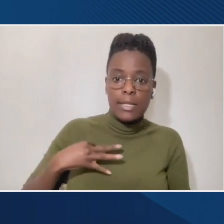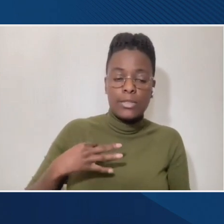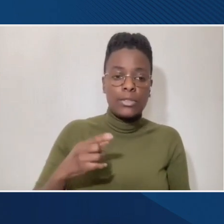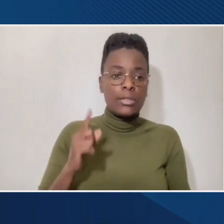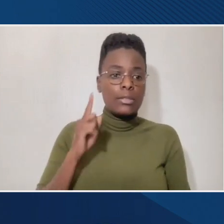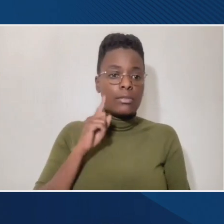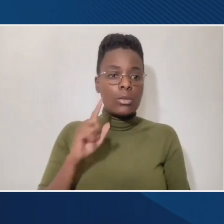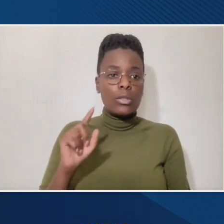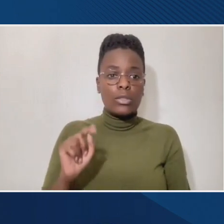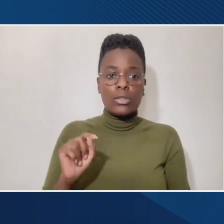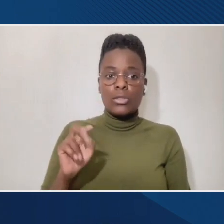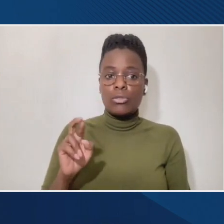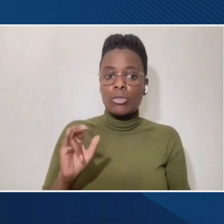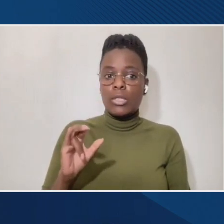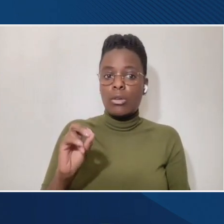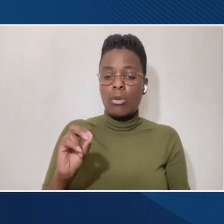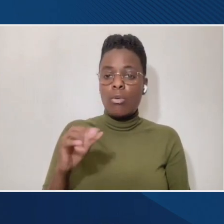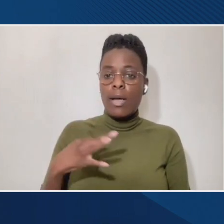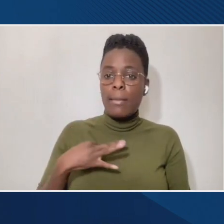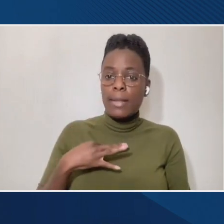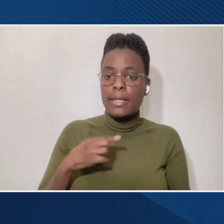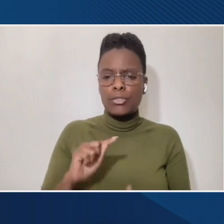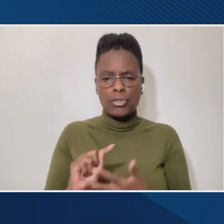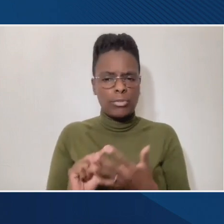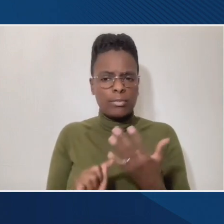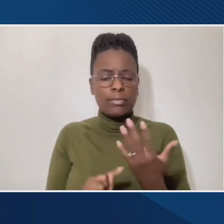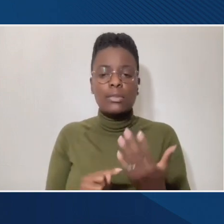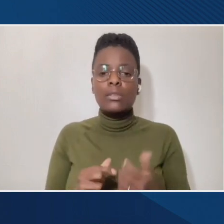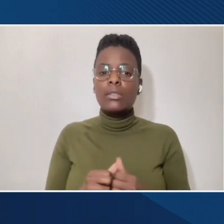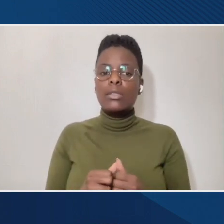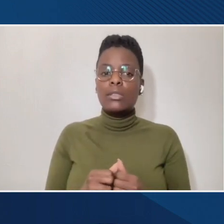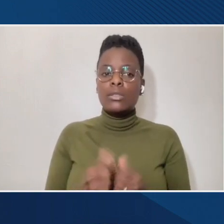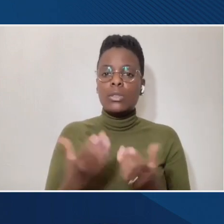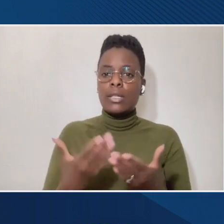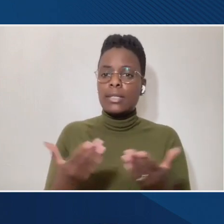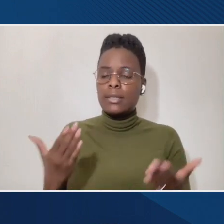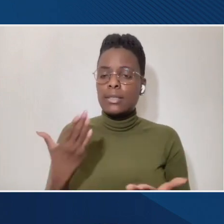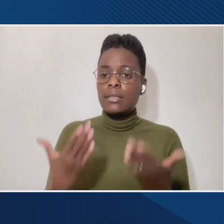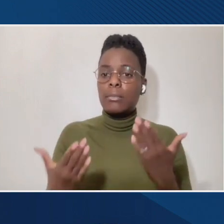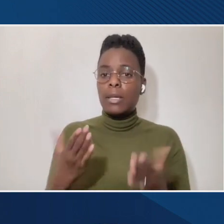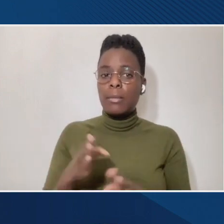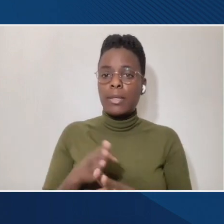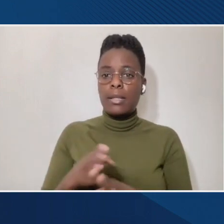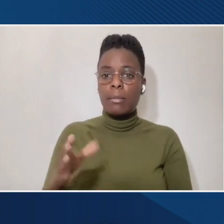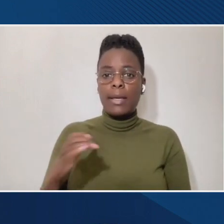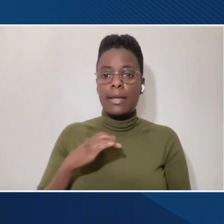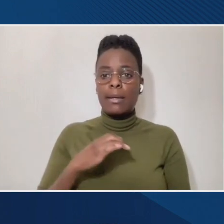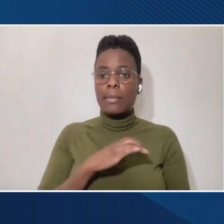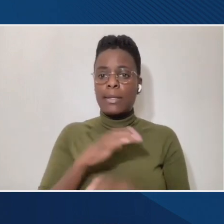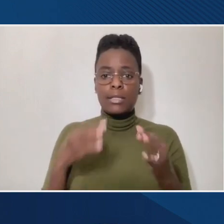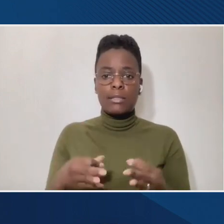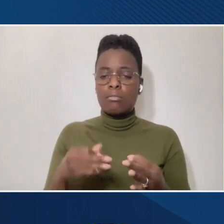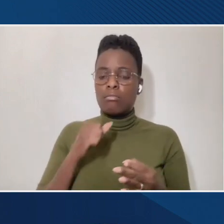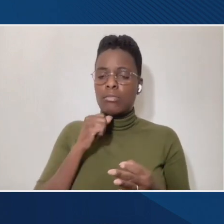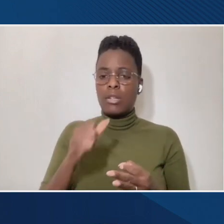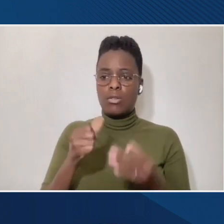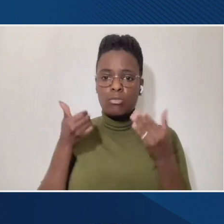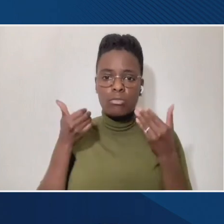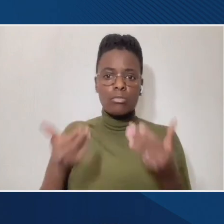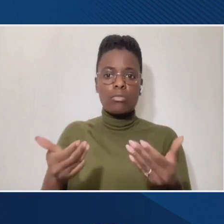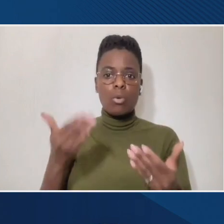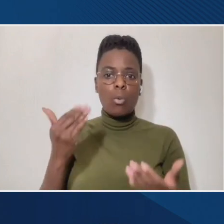we make the recommendation here, but no one on the subcommittee has the power to, weigh